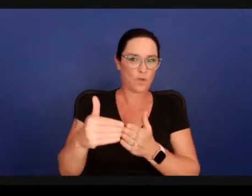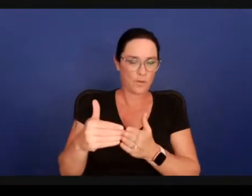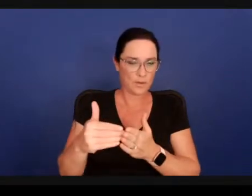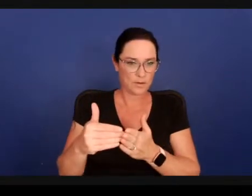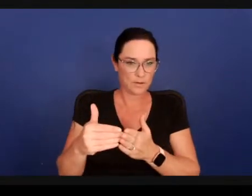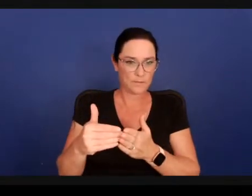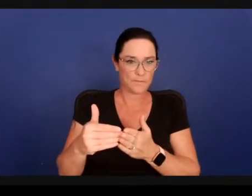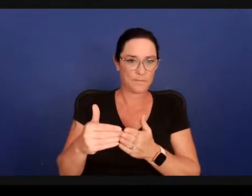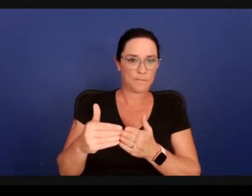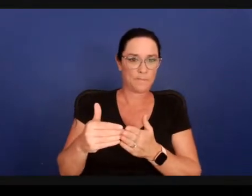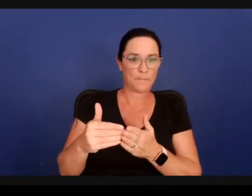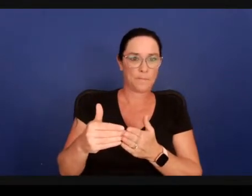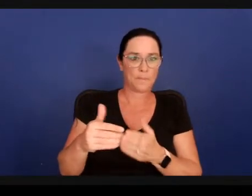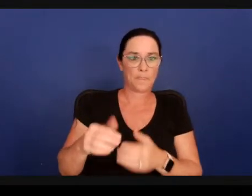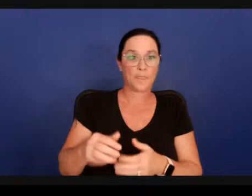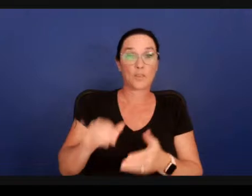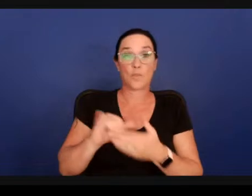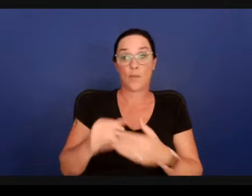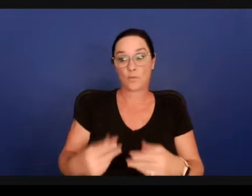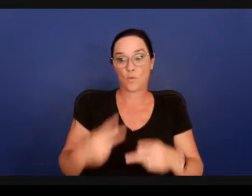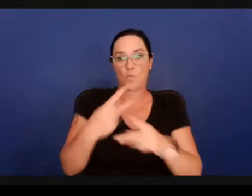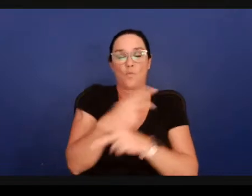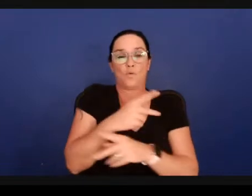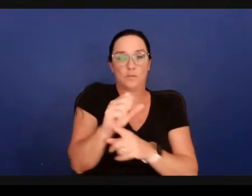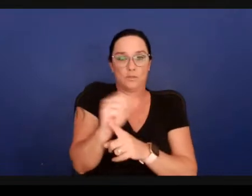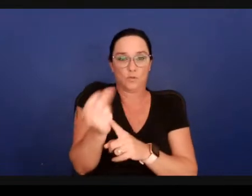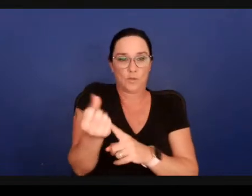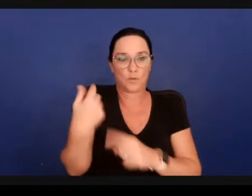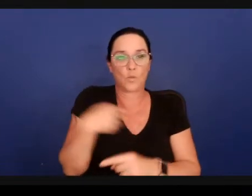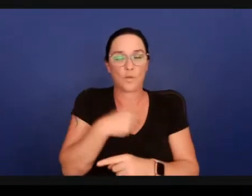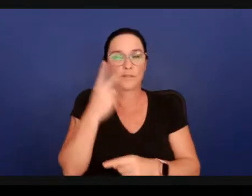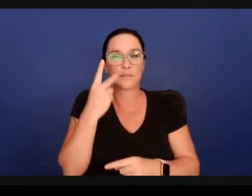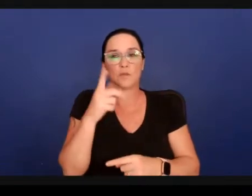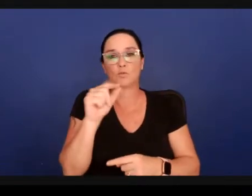was the worst case that we saw in 2018,